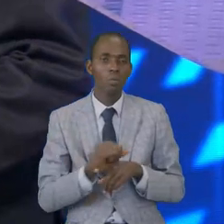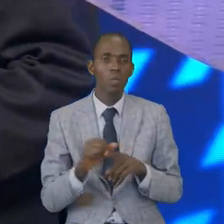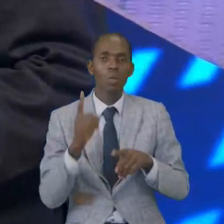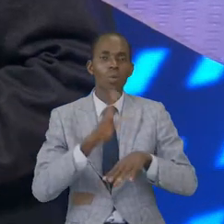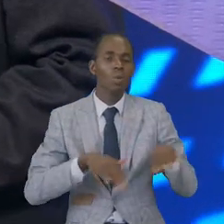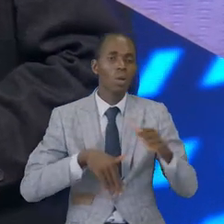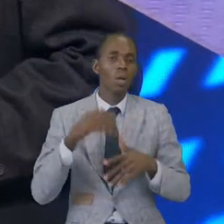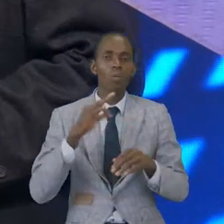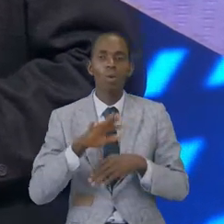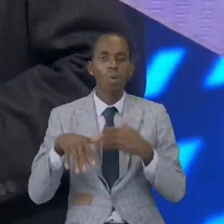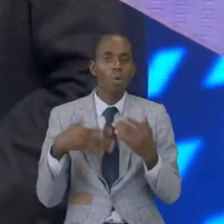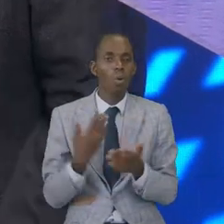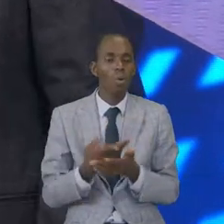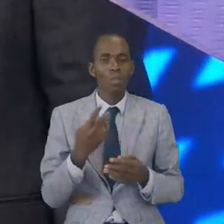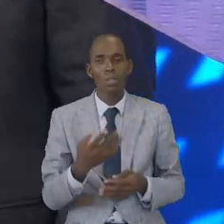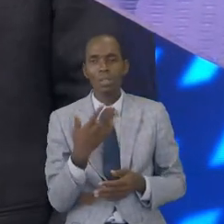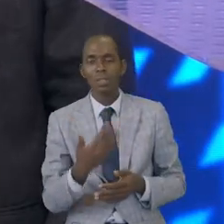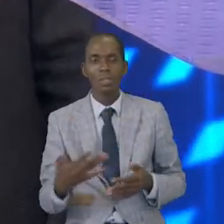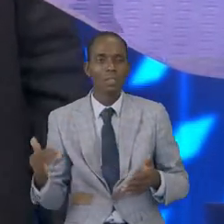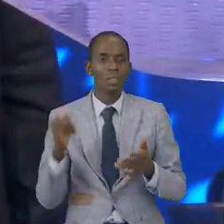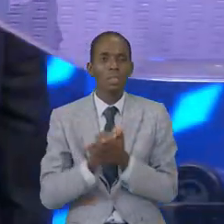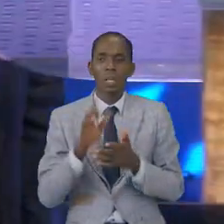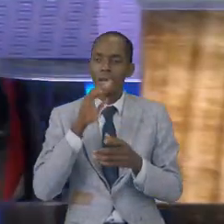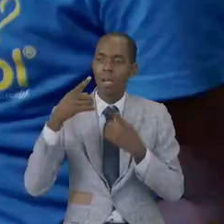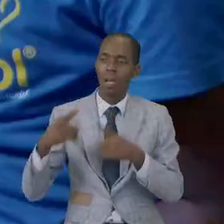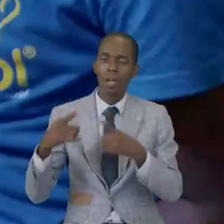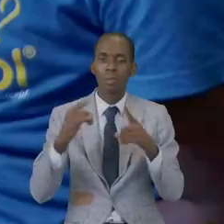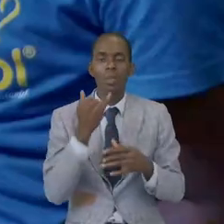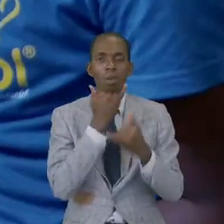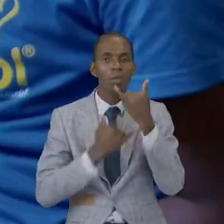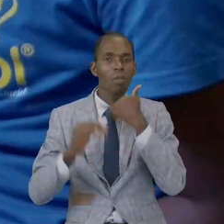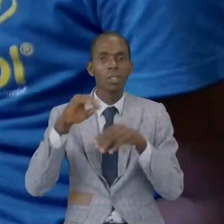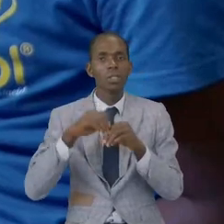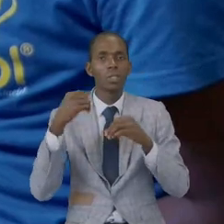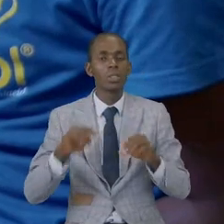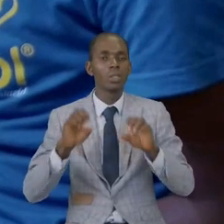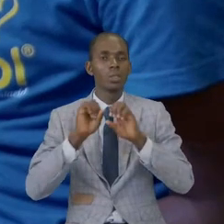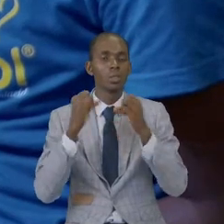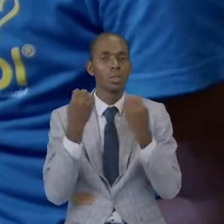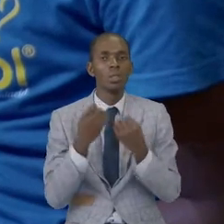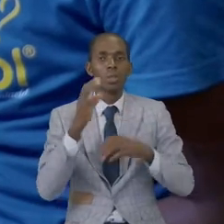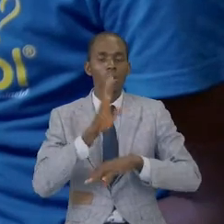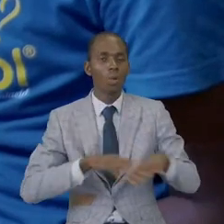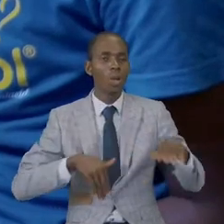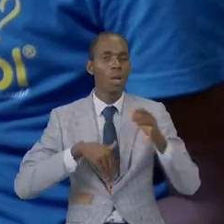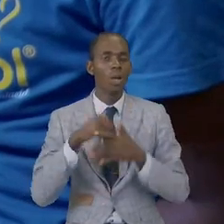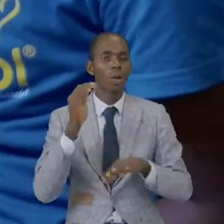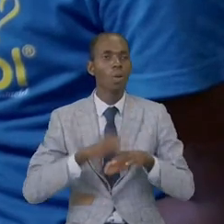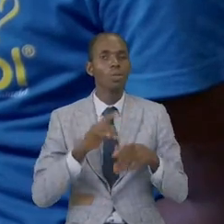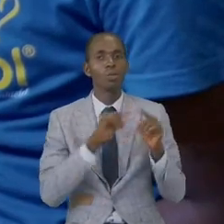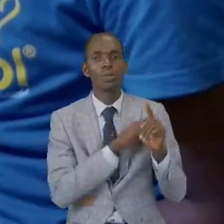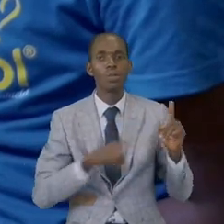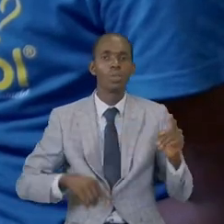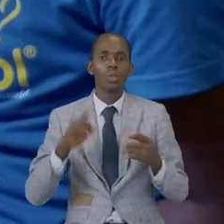all those degradations in society, and we're called out unto the Lord to become the